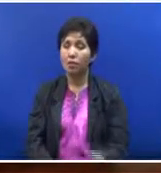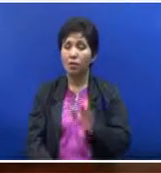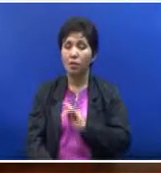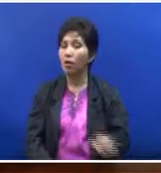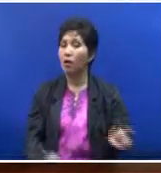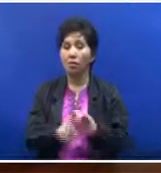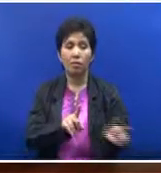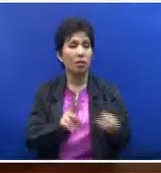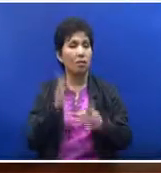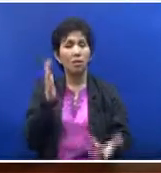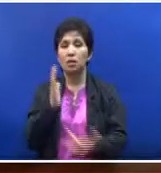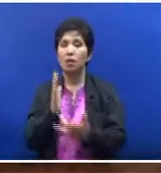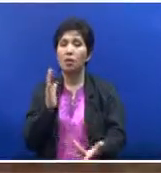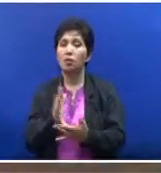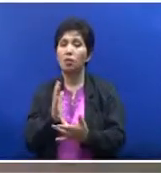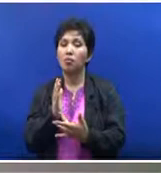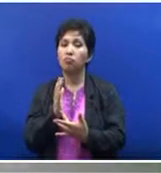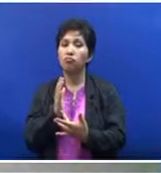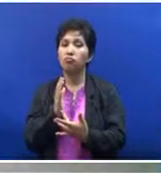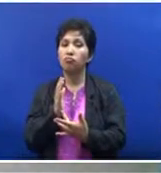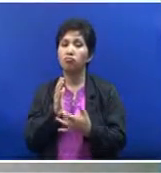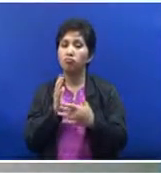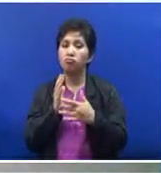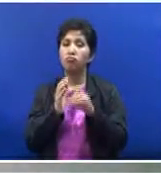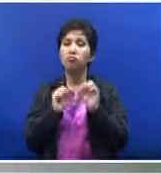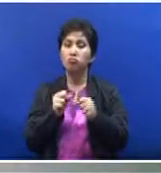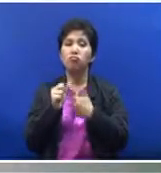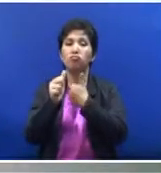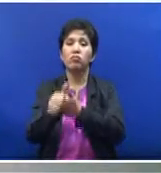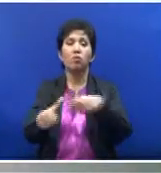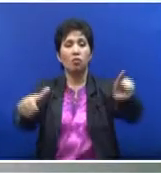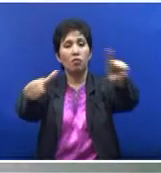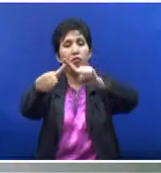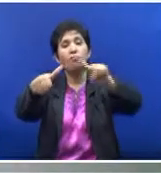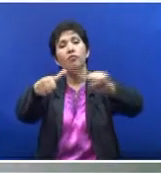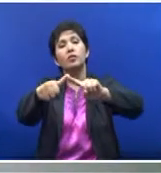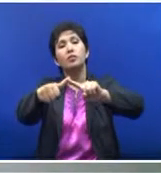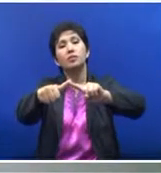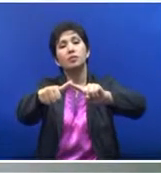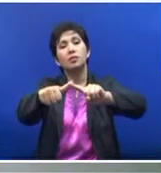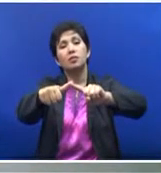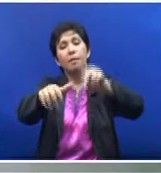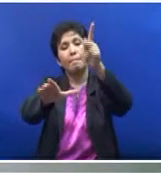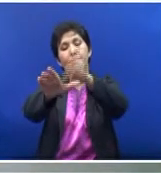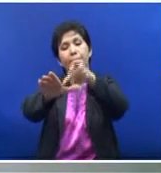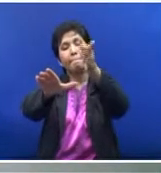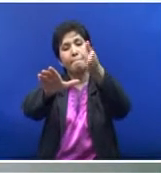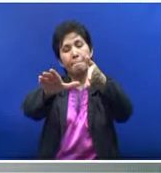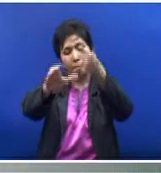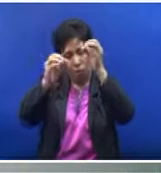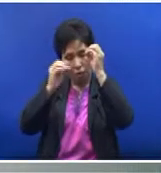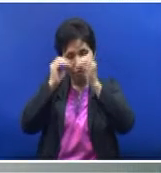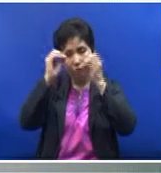Okay, there are various techniques in order to conduct ethnographic research. Okay, the first one is participant